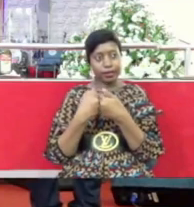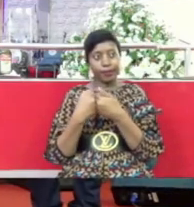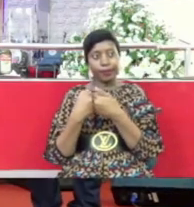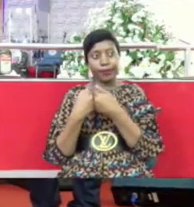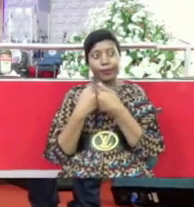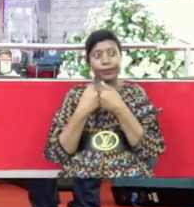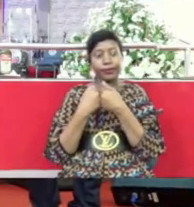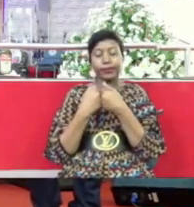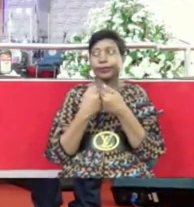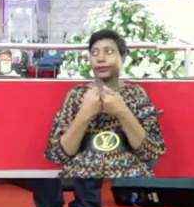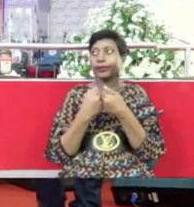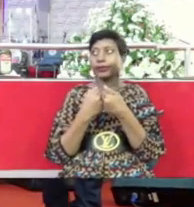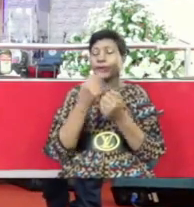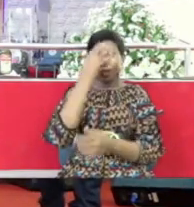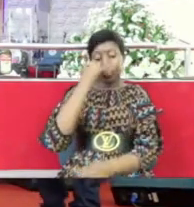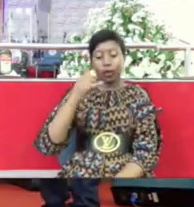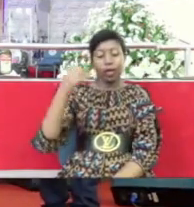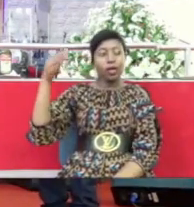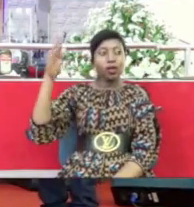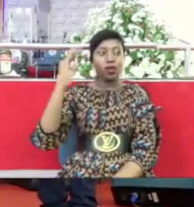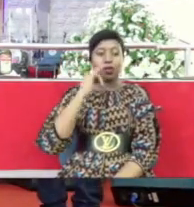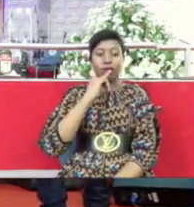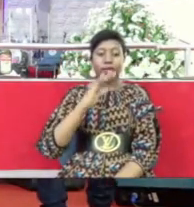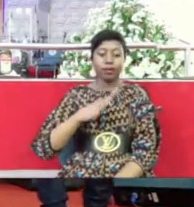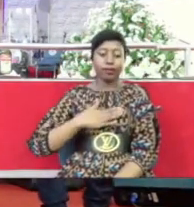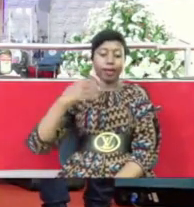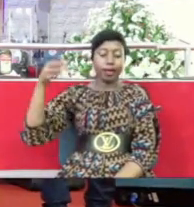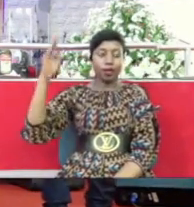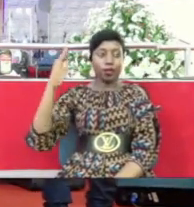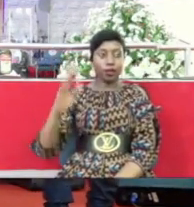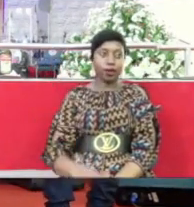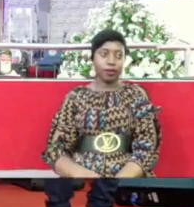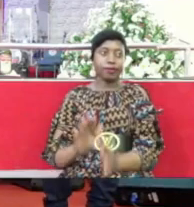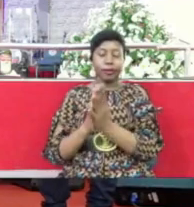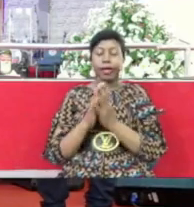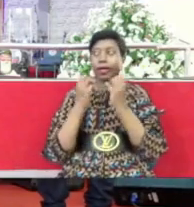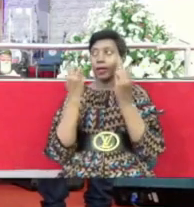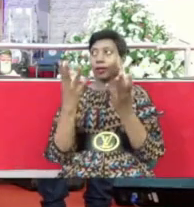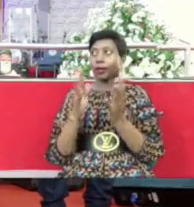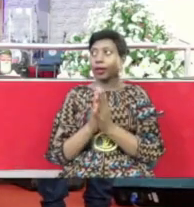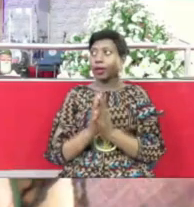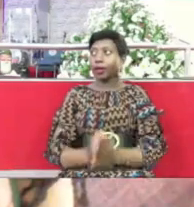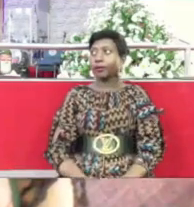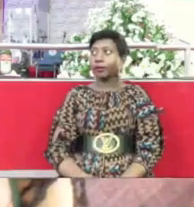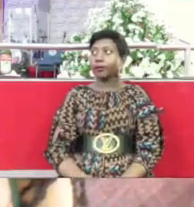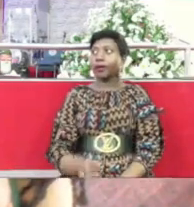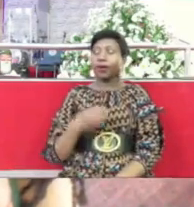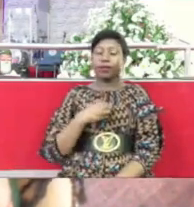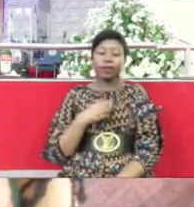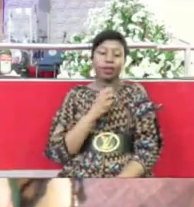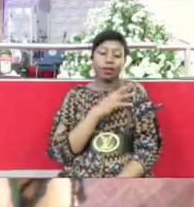zote. Because God is my God. Kwa sababu Mungu ni Mungu wangu. Hallelujah. Amen. Why should I not be afraid?